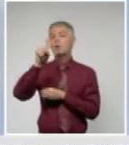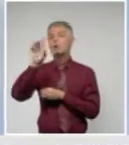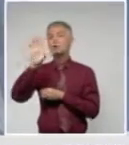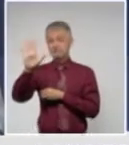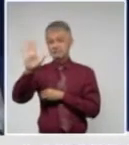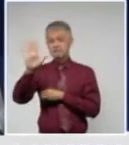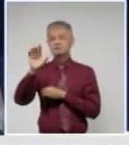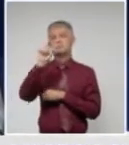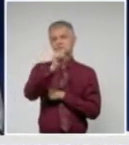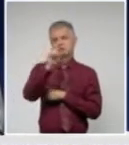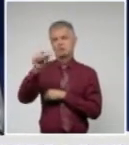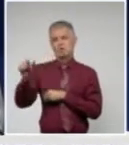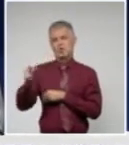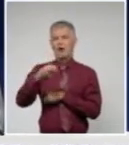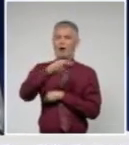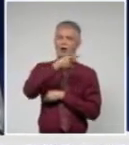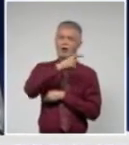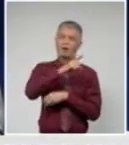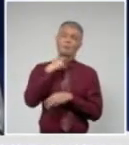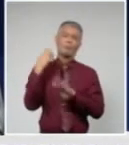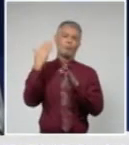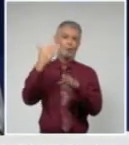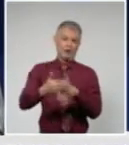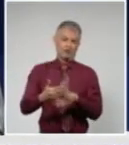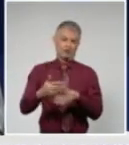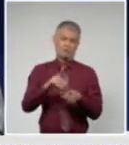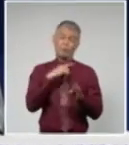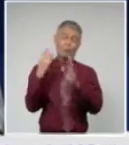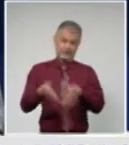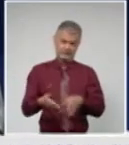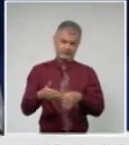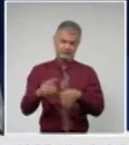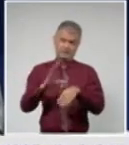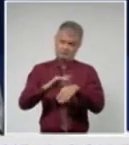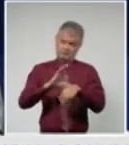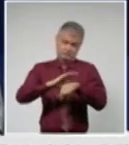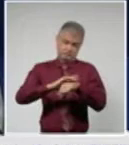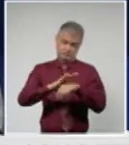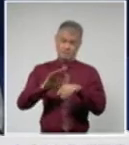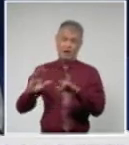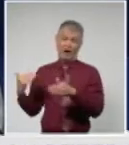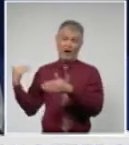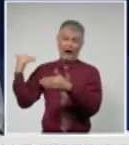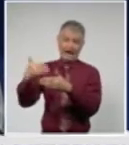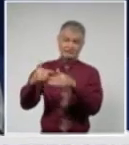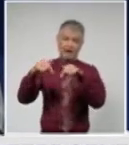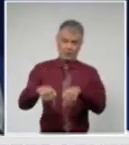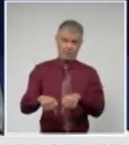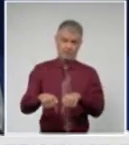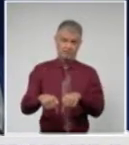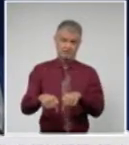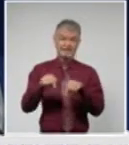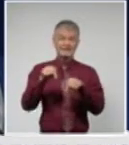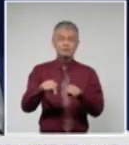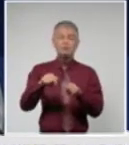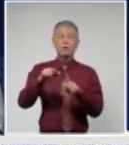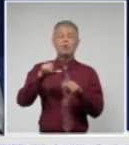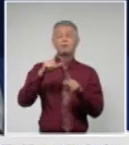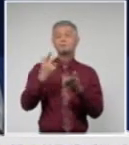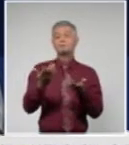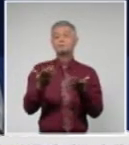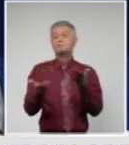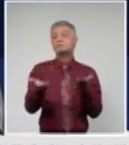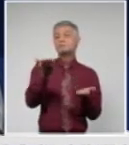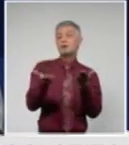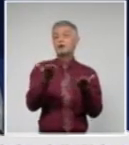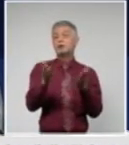mention, 2 people were evacuated at the start of the pandemic. Yesterday, 128